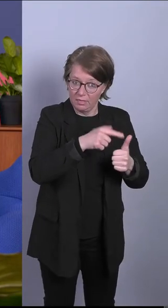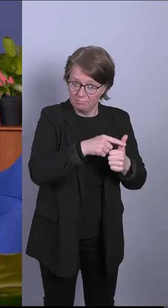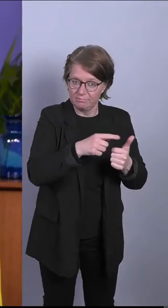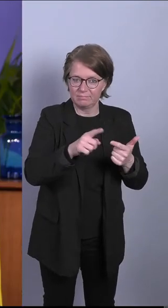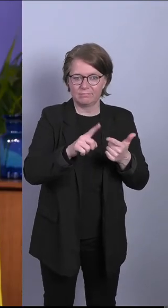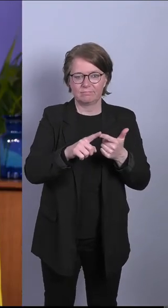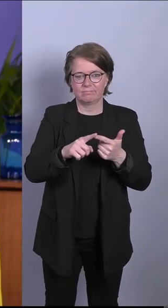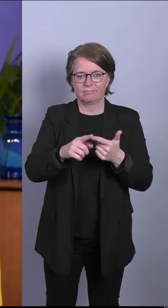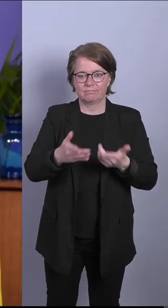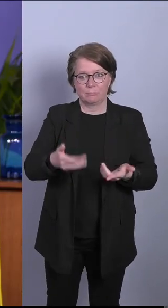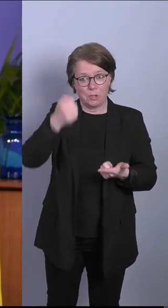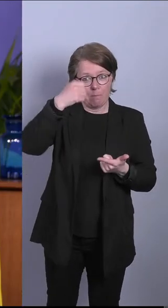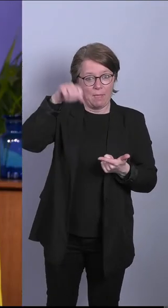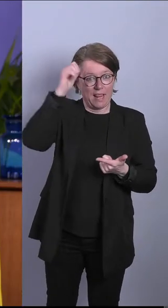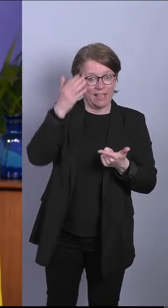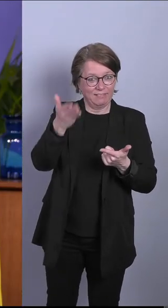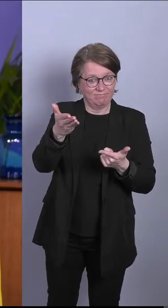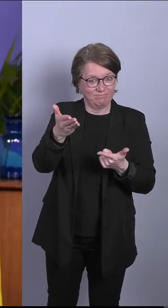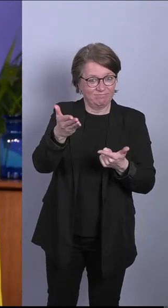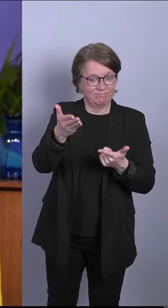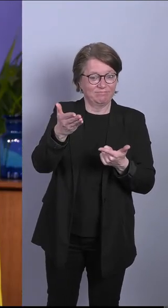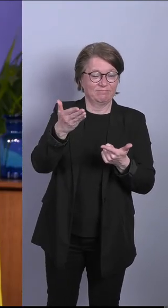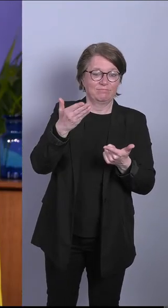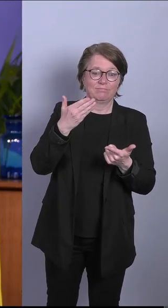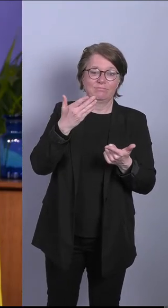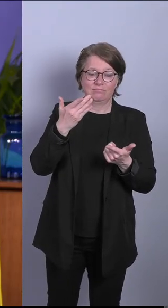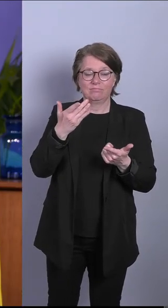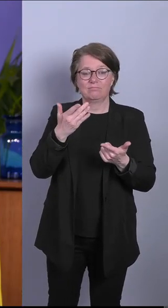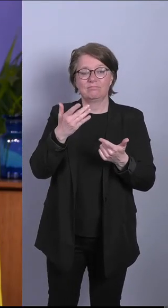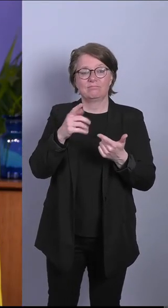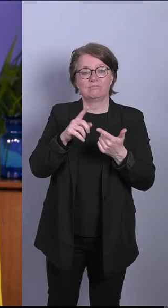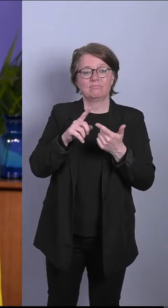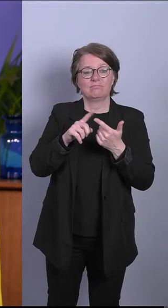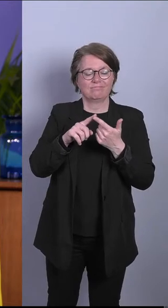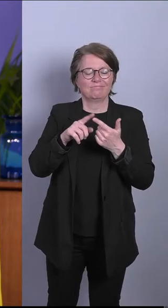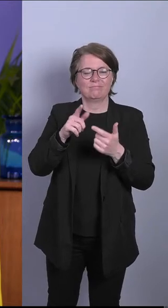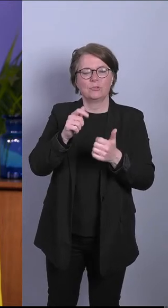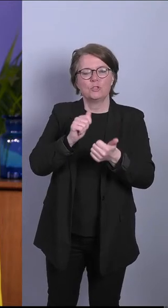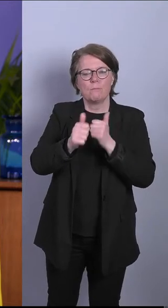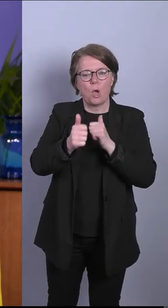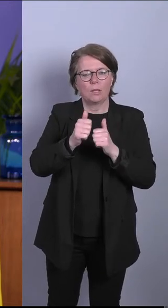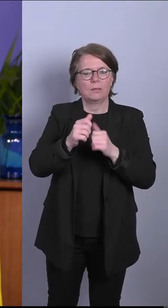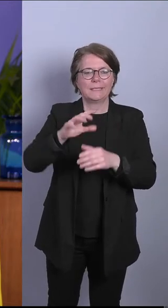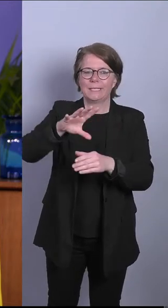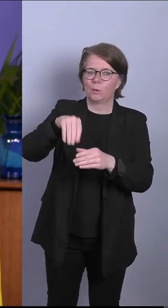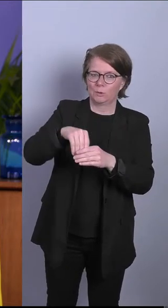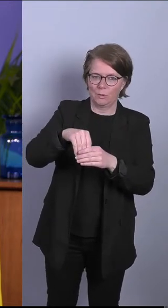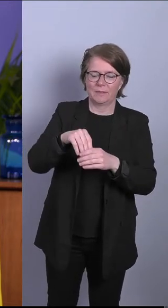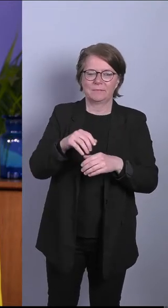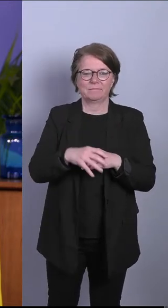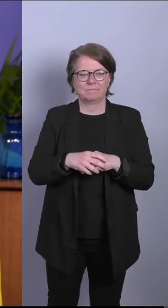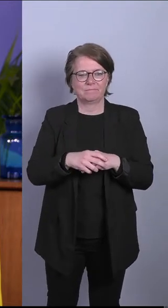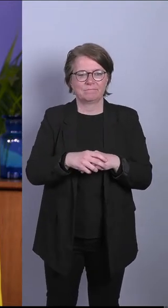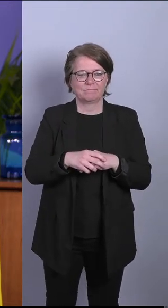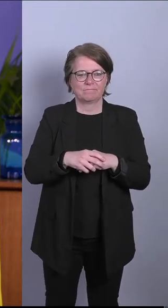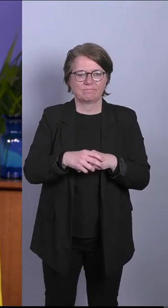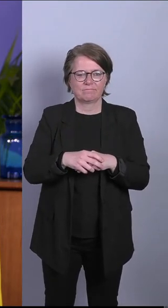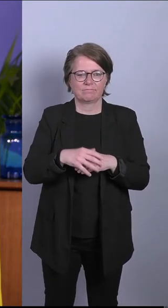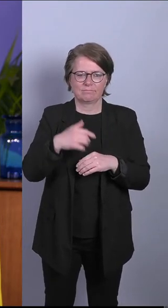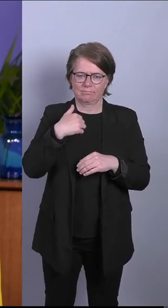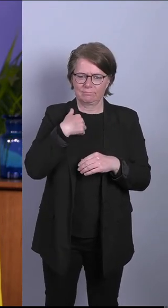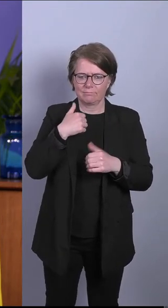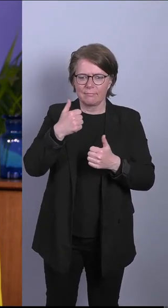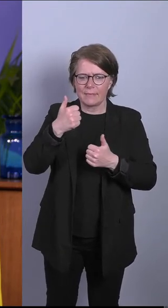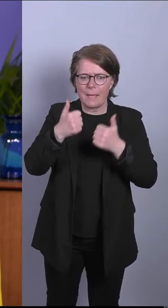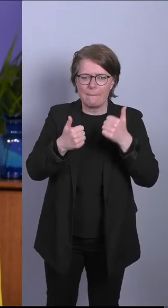of Germany's first World Games, I couldn't miss that. It's a dream still in my country, so that was amazing. And